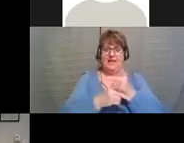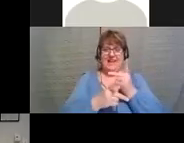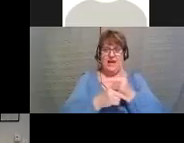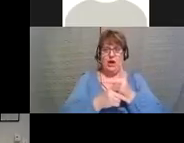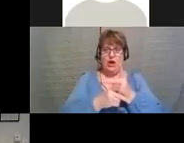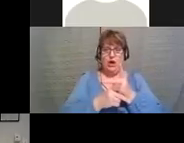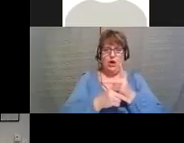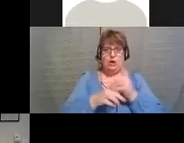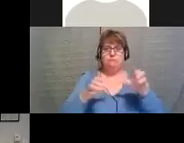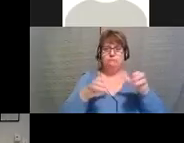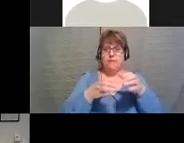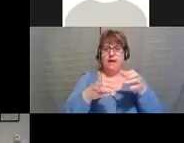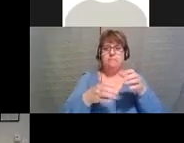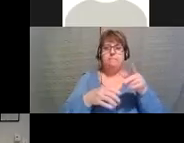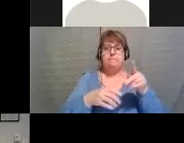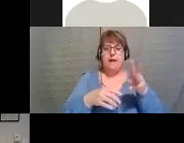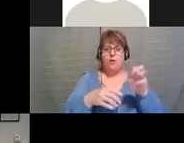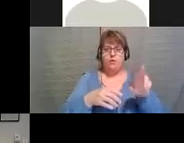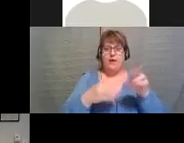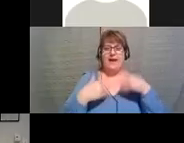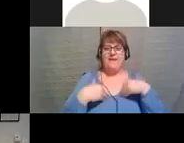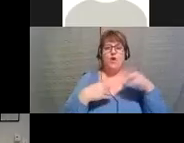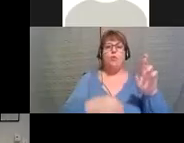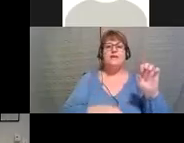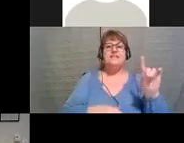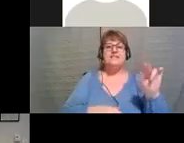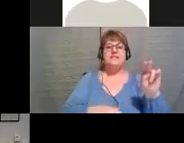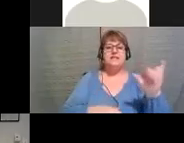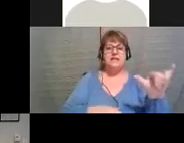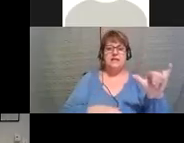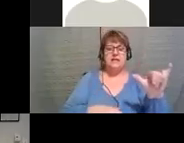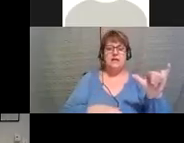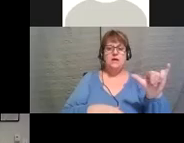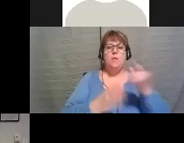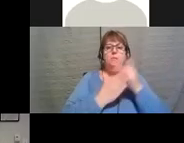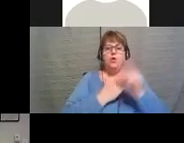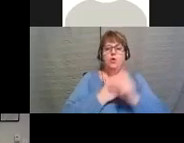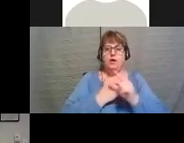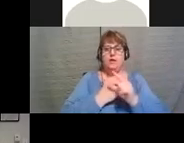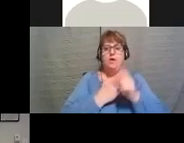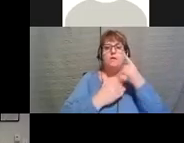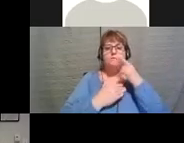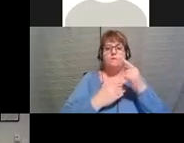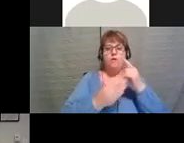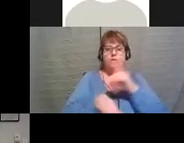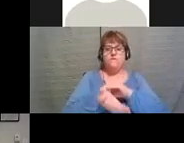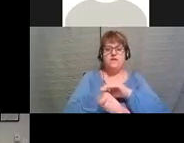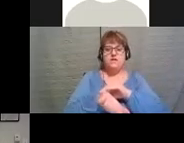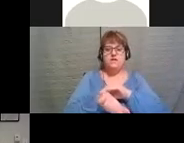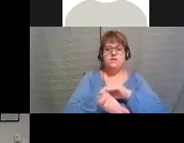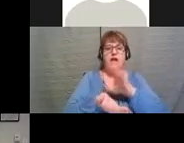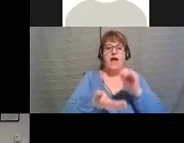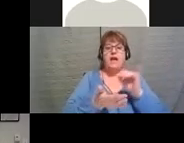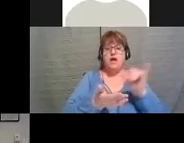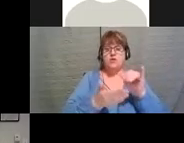to create a residency program for physicians and a postgraduate program for new